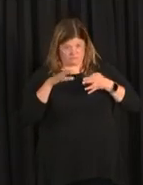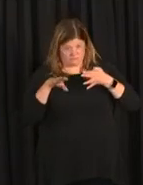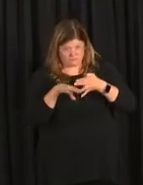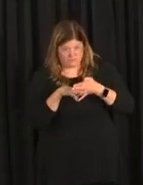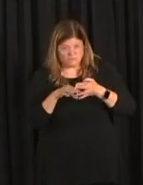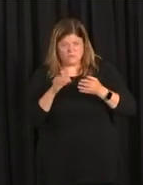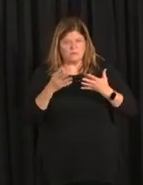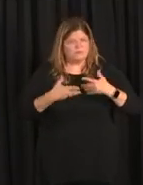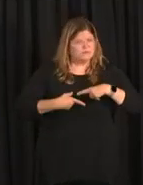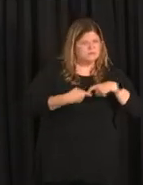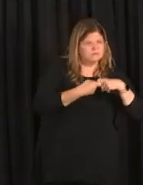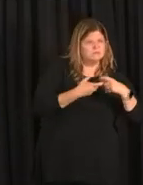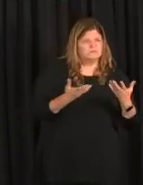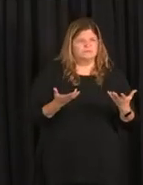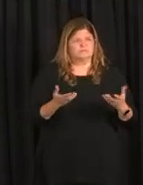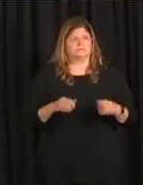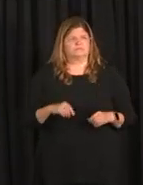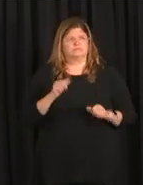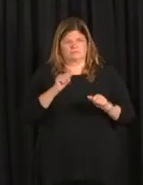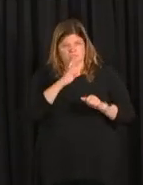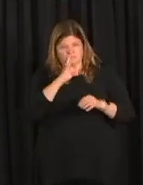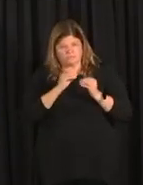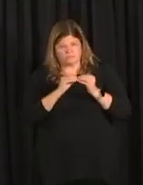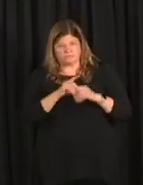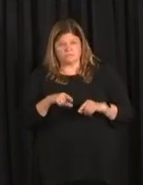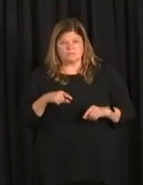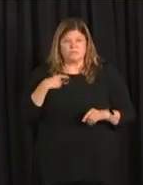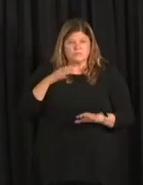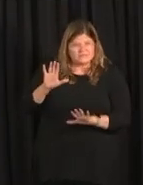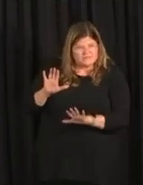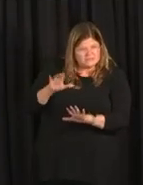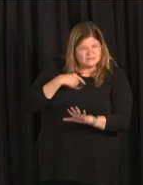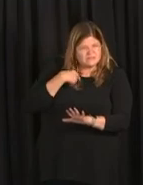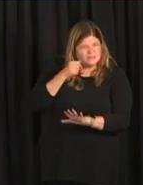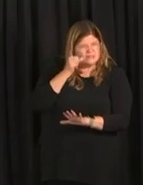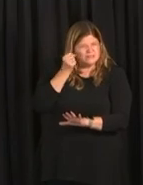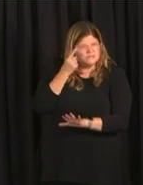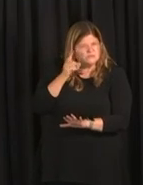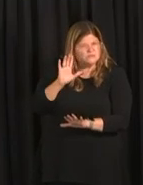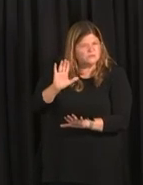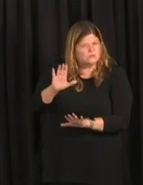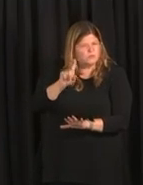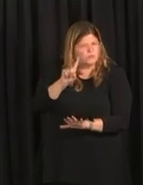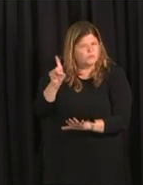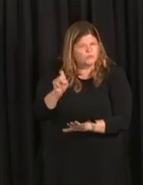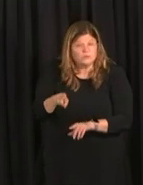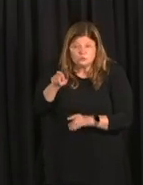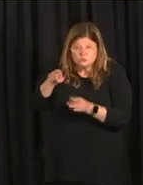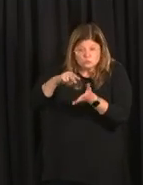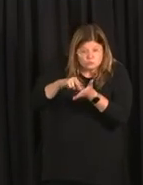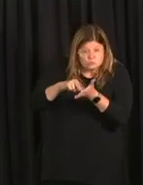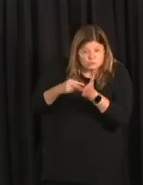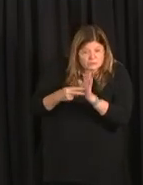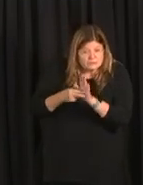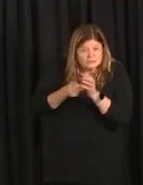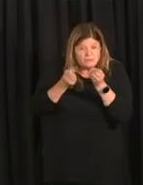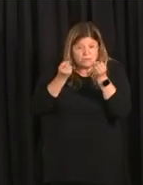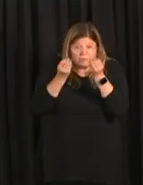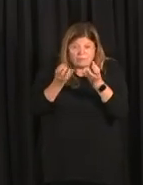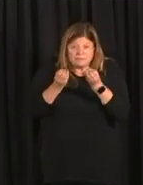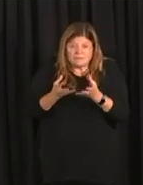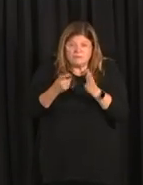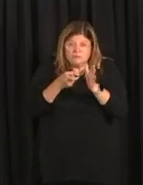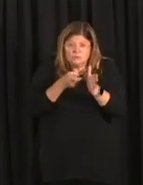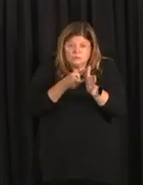more about that. If I understand the question, it has to do with the fact that there are many, many, many provisions that we adopted